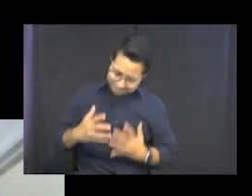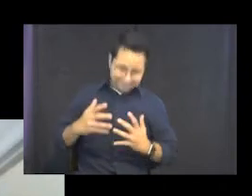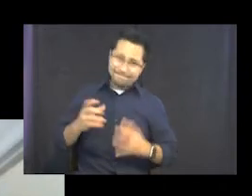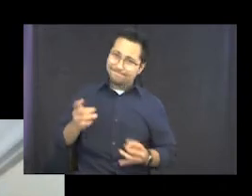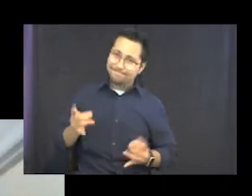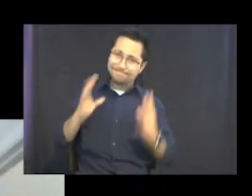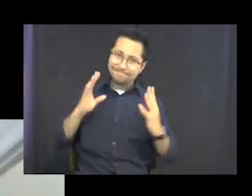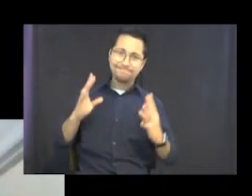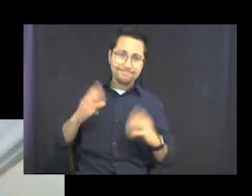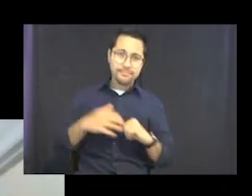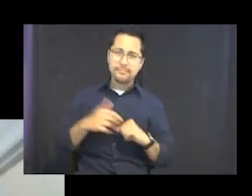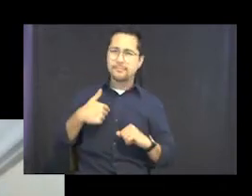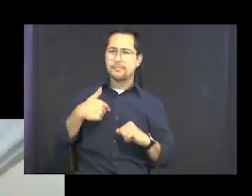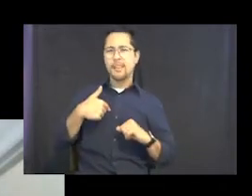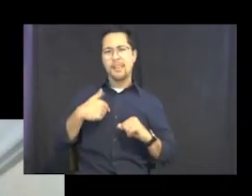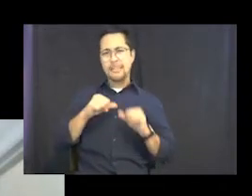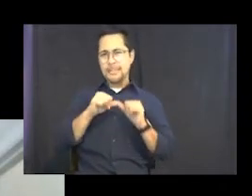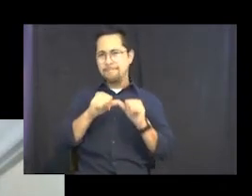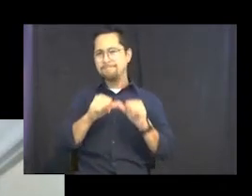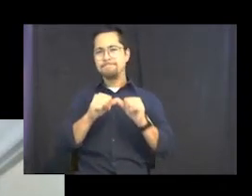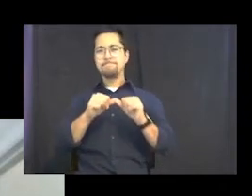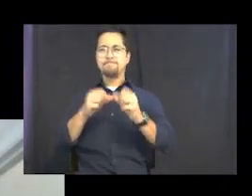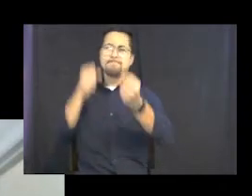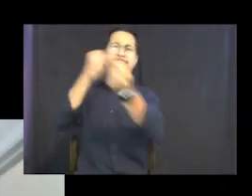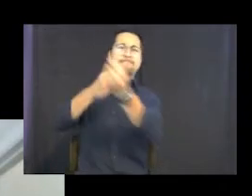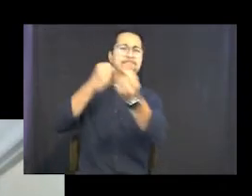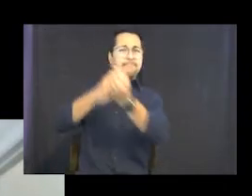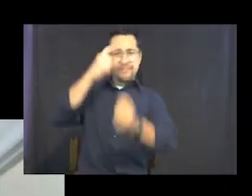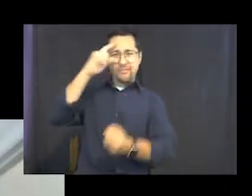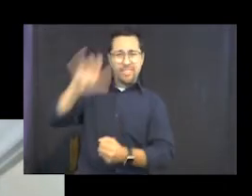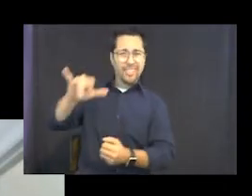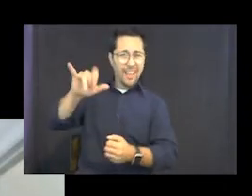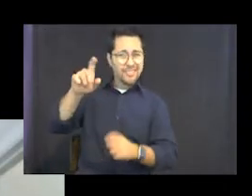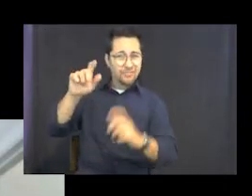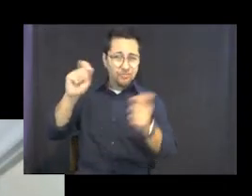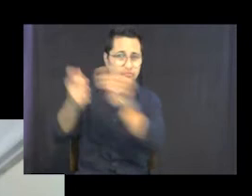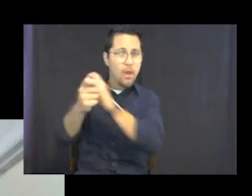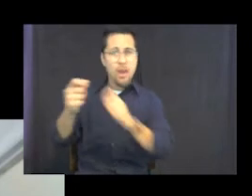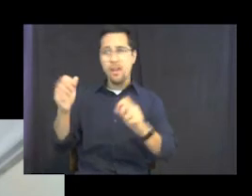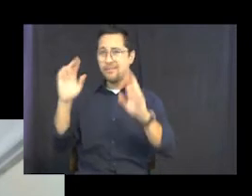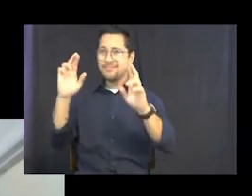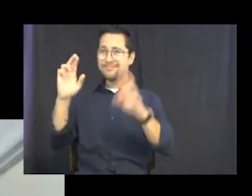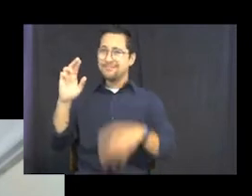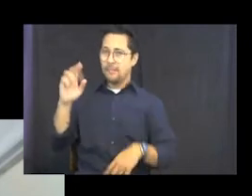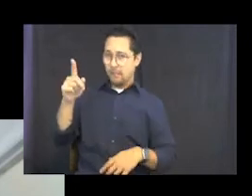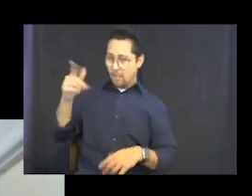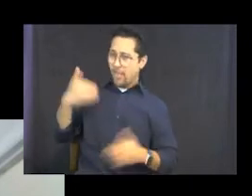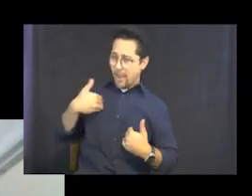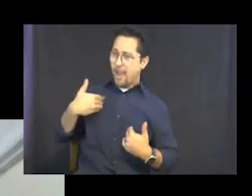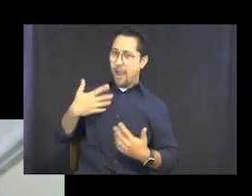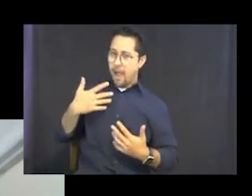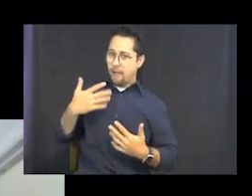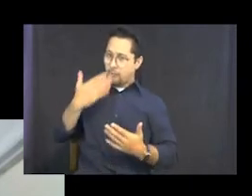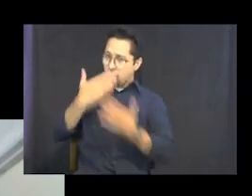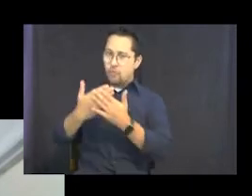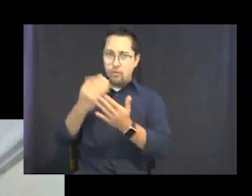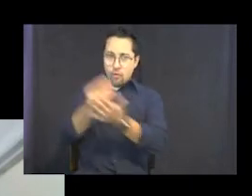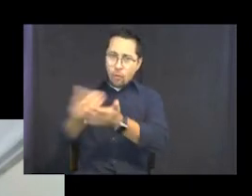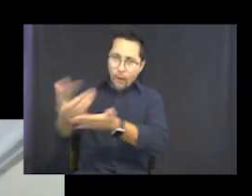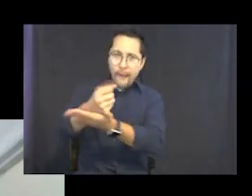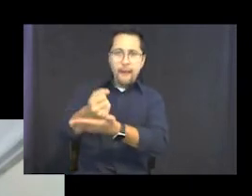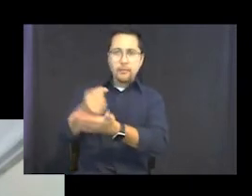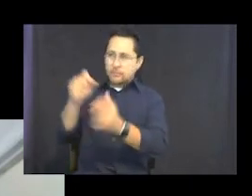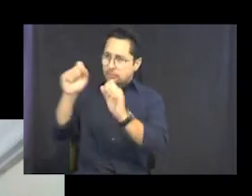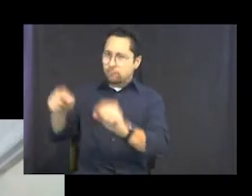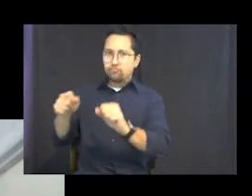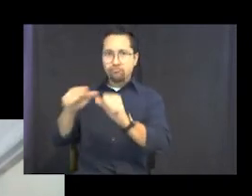And I am constantly advocating for that to change and for them to have the livable wage that they deserve